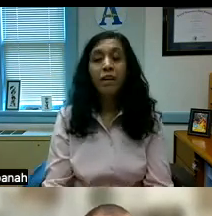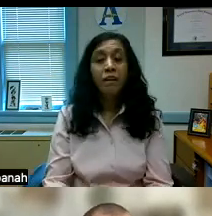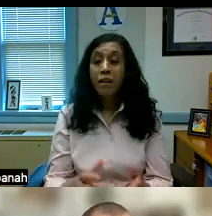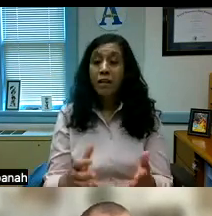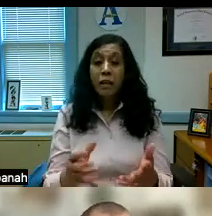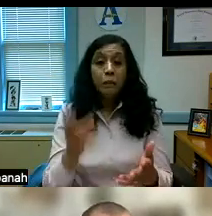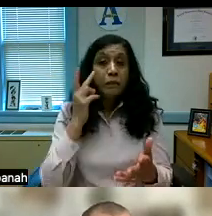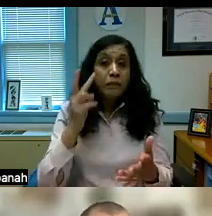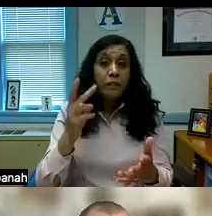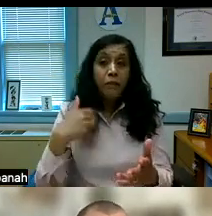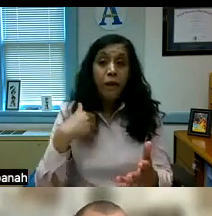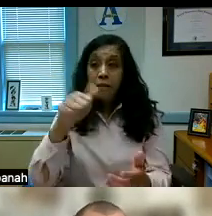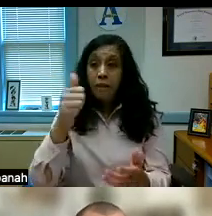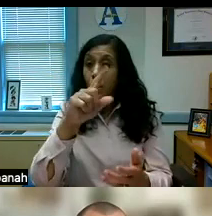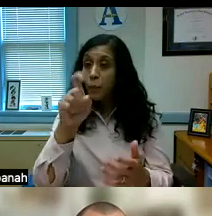Anything you'd like to add, Tangi?